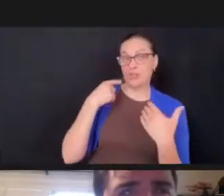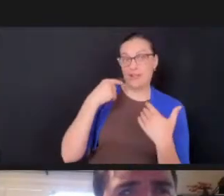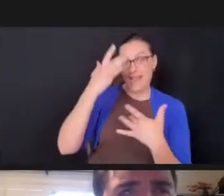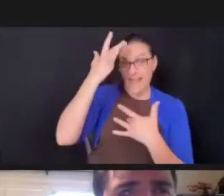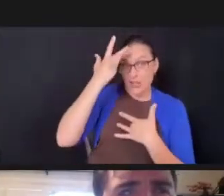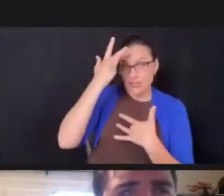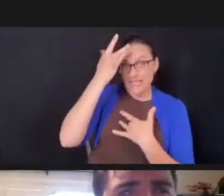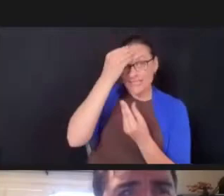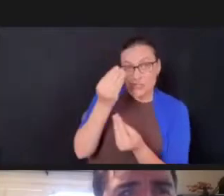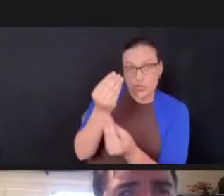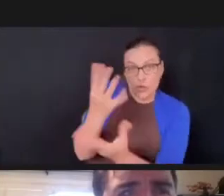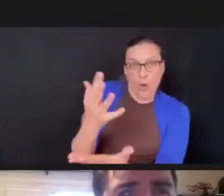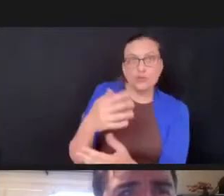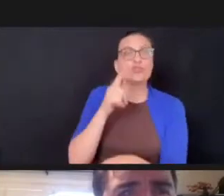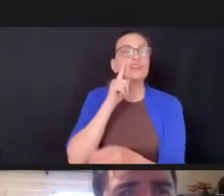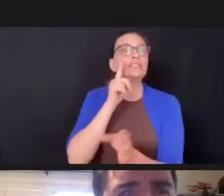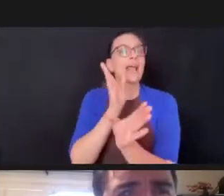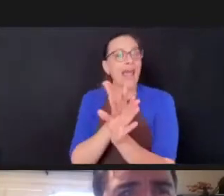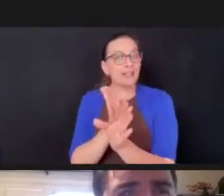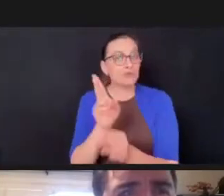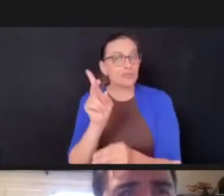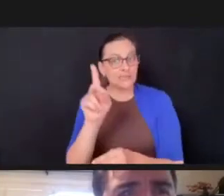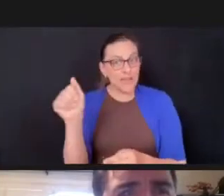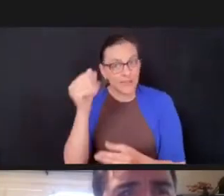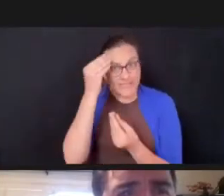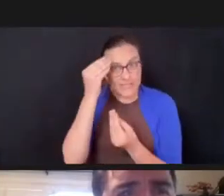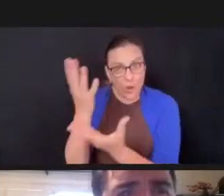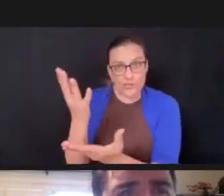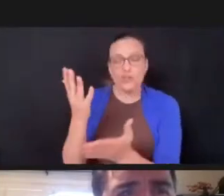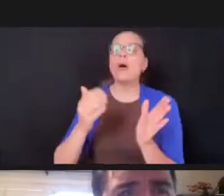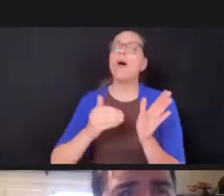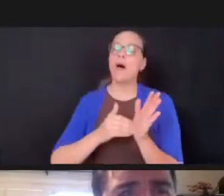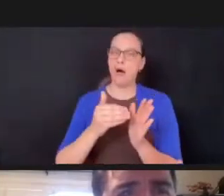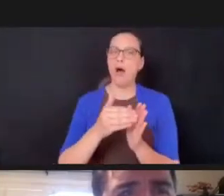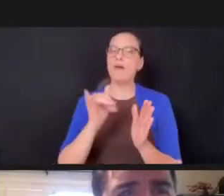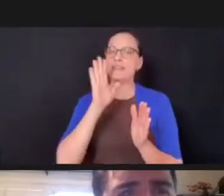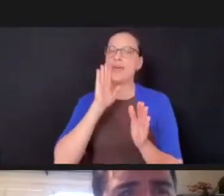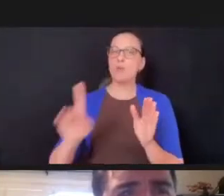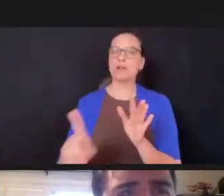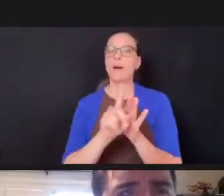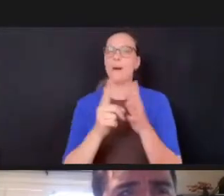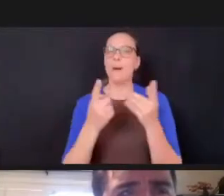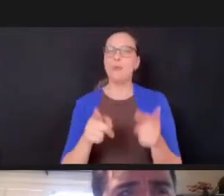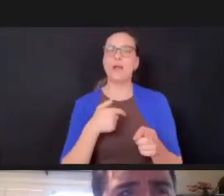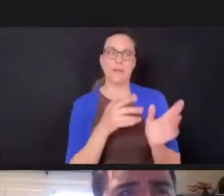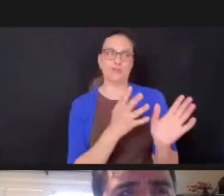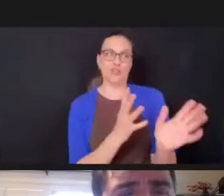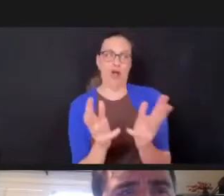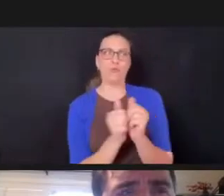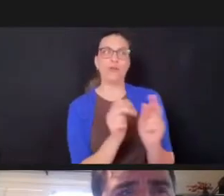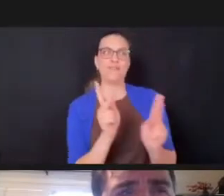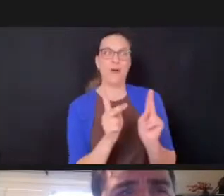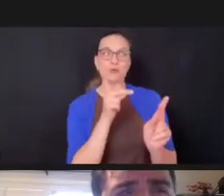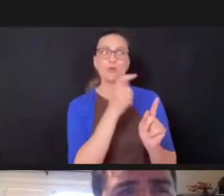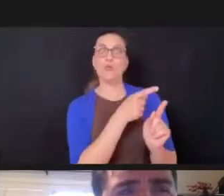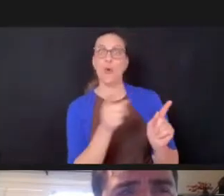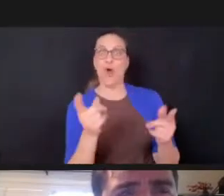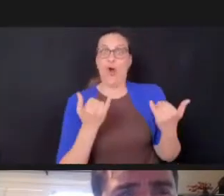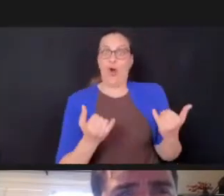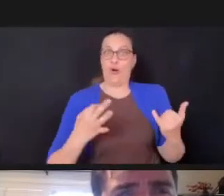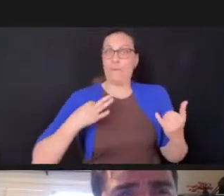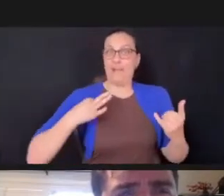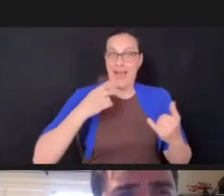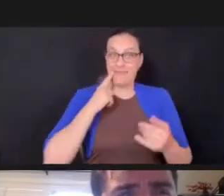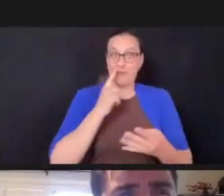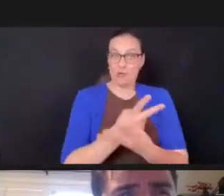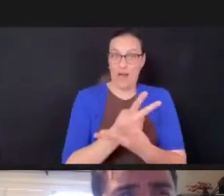disability disclosure, often it comes up when I'm talking to folks applying to graduate school. They want to know, do I put that in my personal